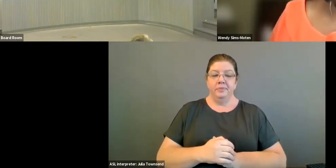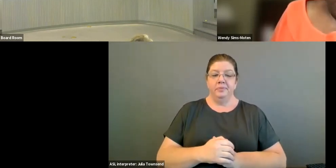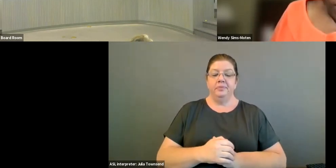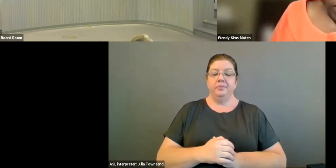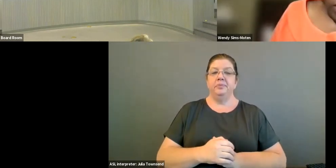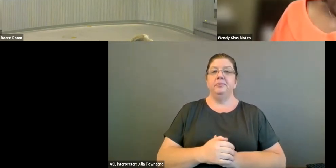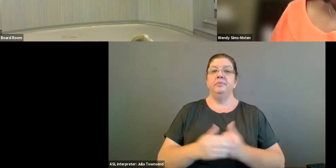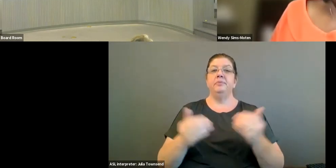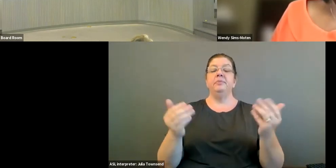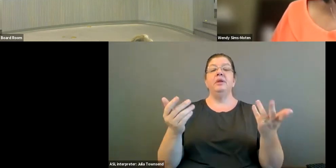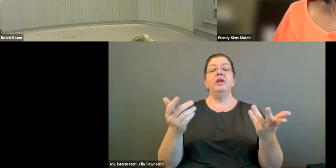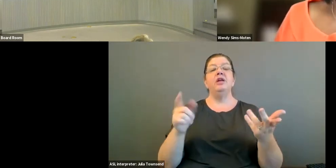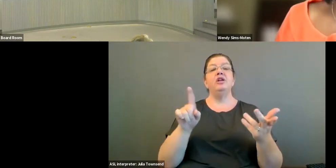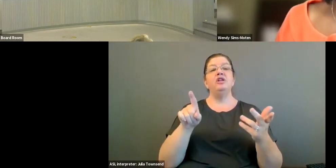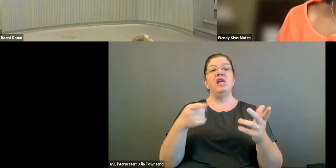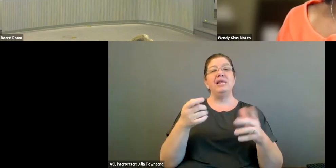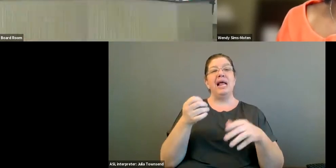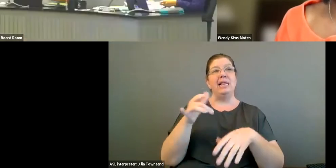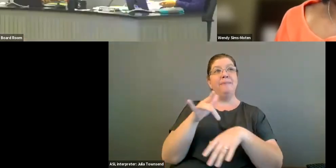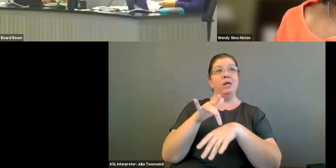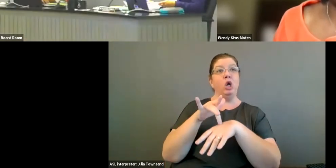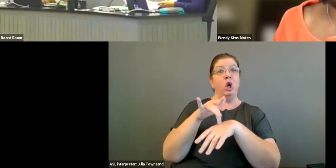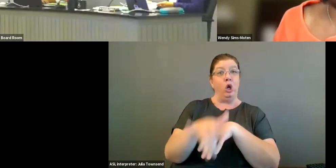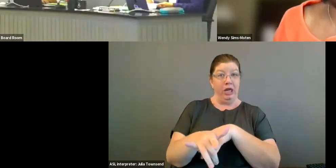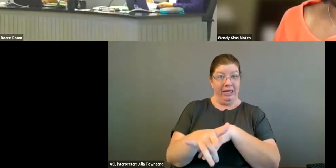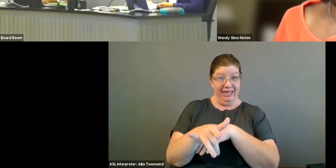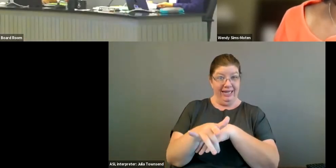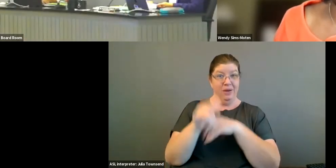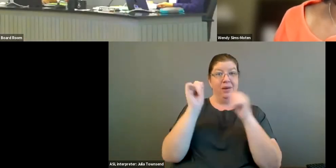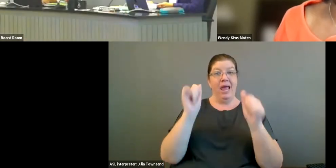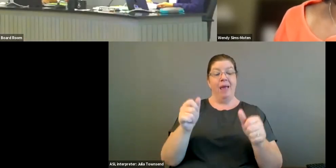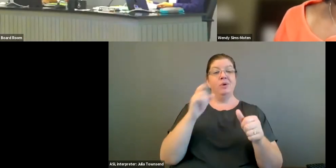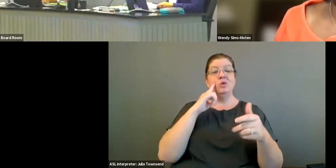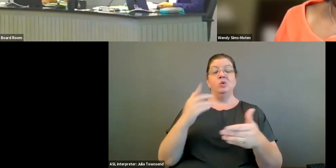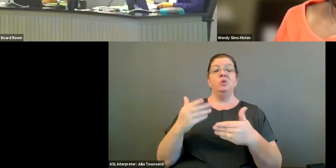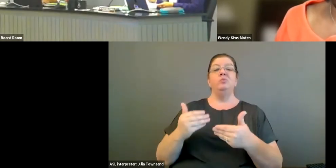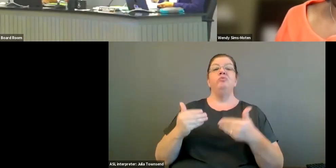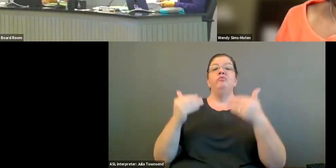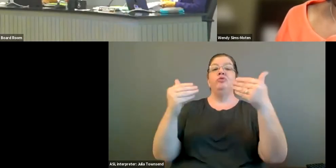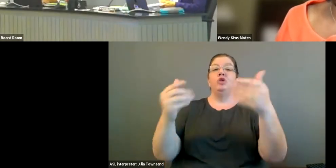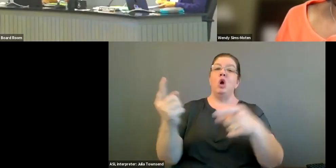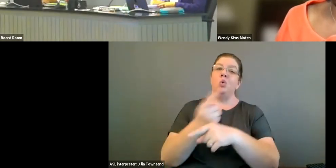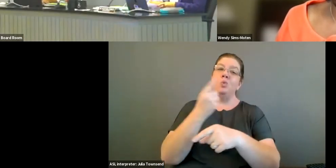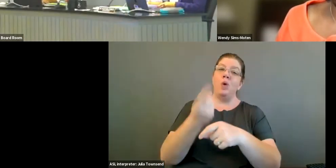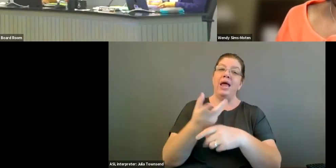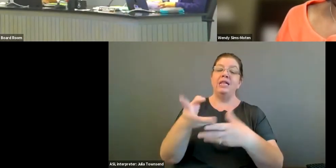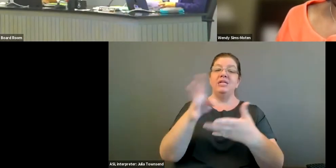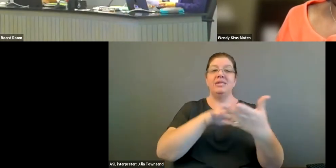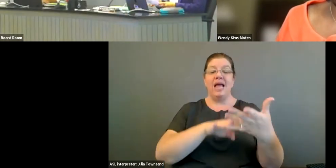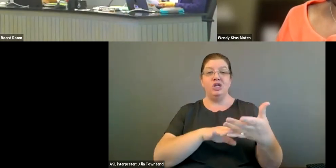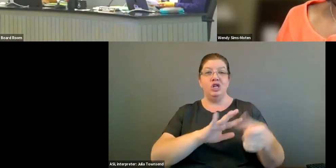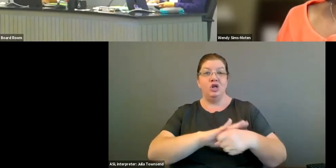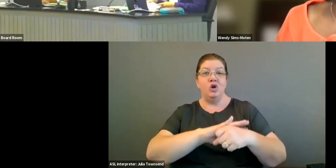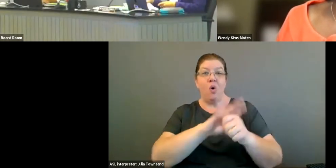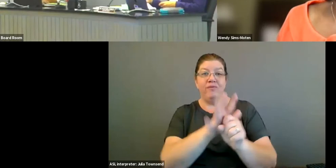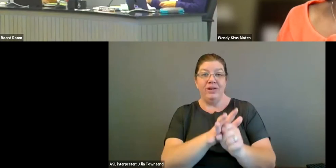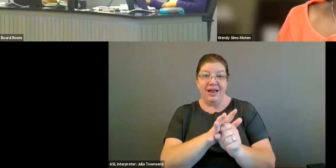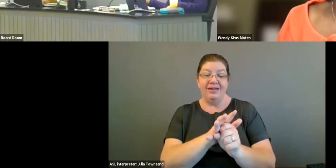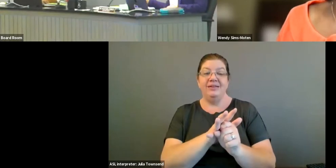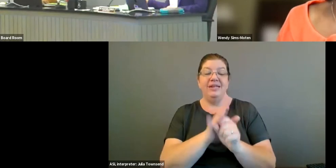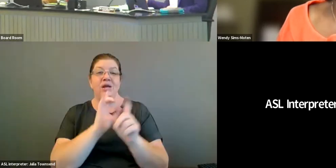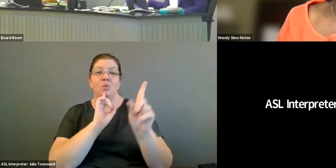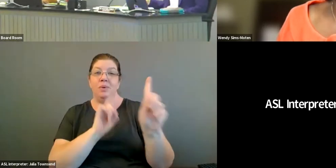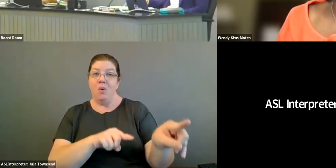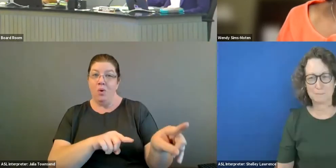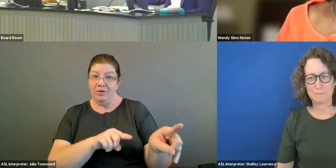And just a little early, we're going to be able to move on to our regularly scheduled COVID-19